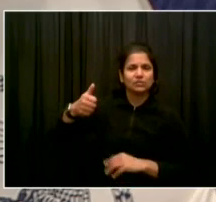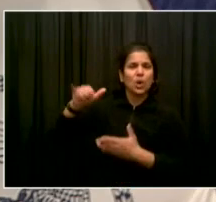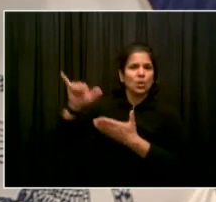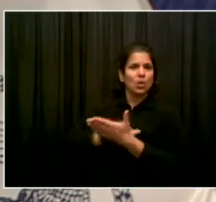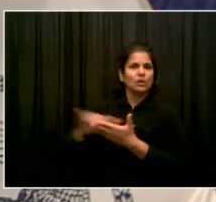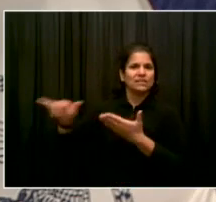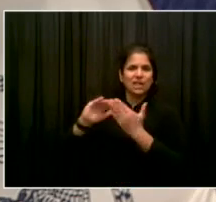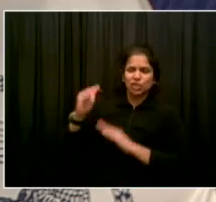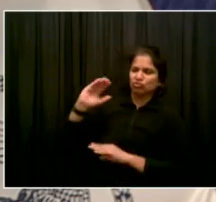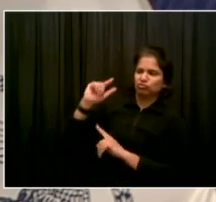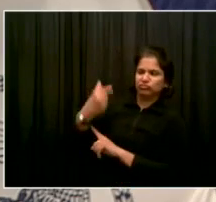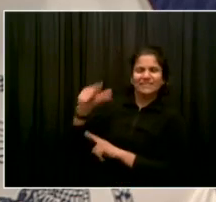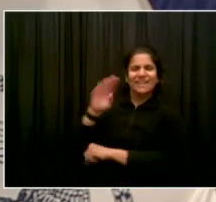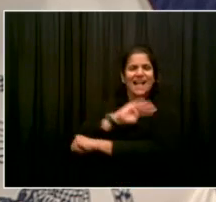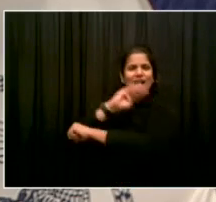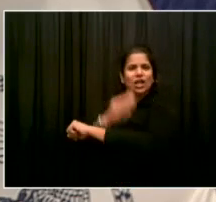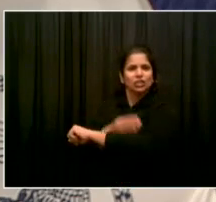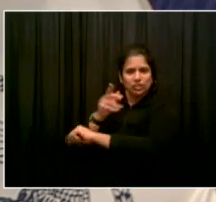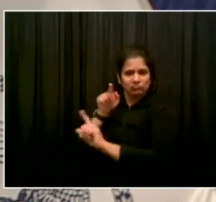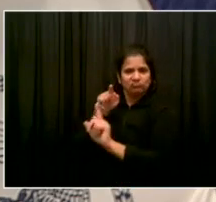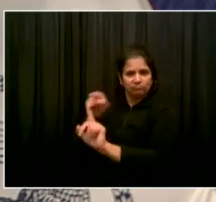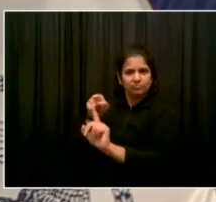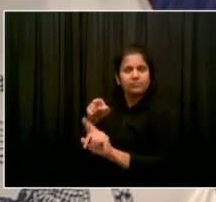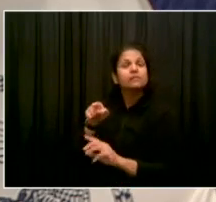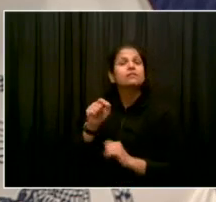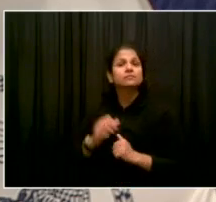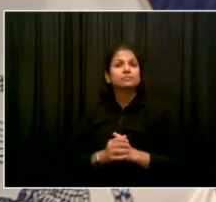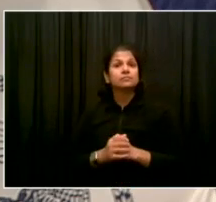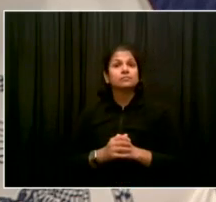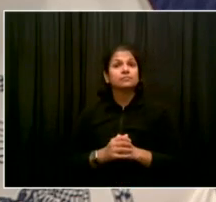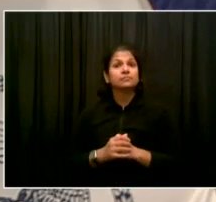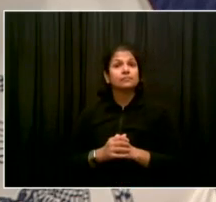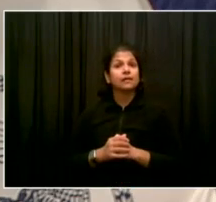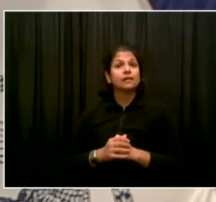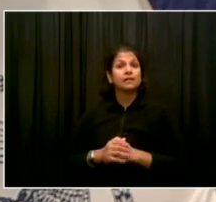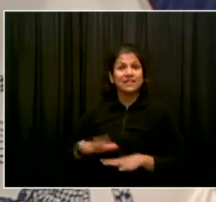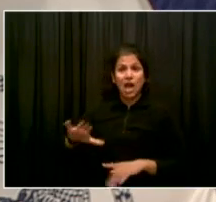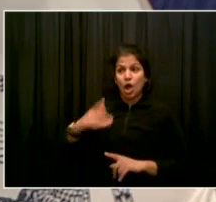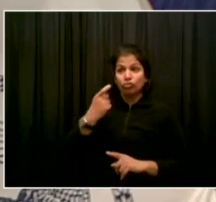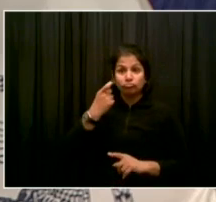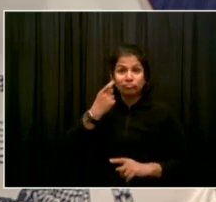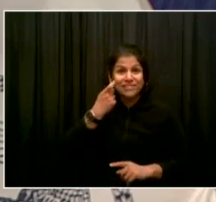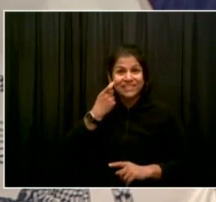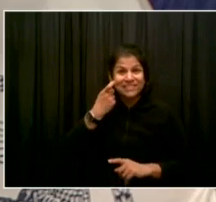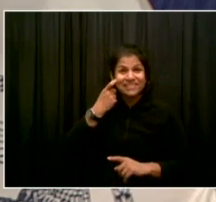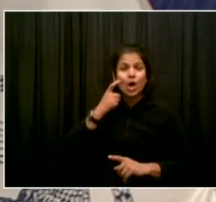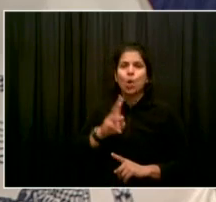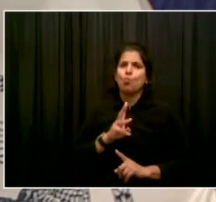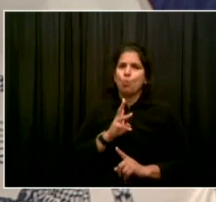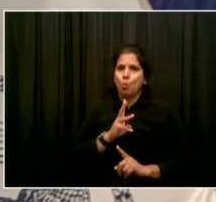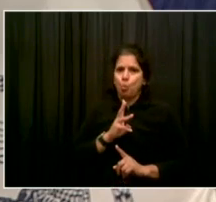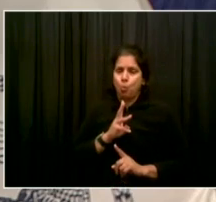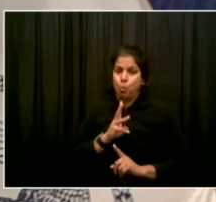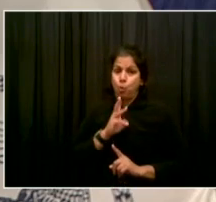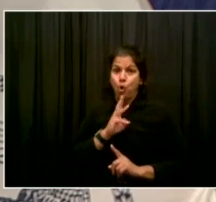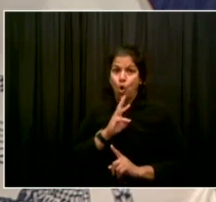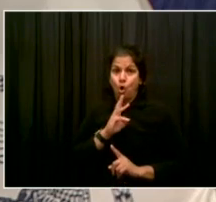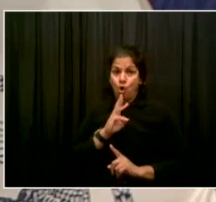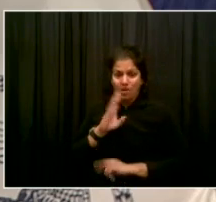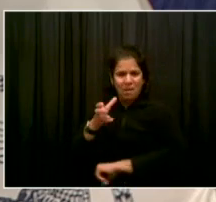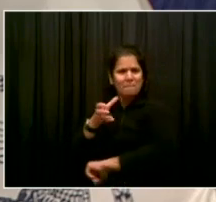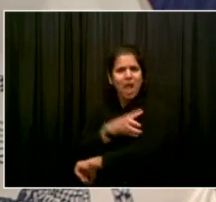Hydro-Quebec to make sure we would have that renewable power. And we've taken a lot of other